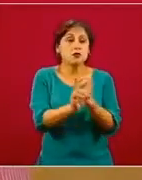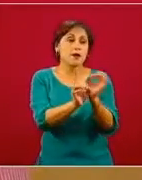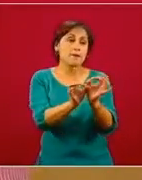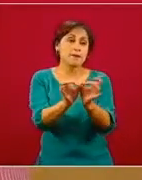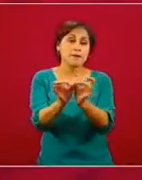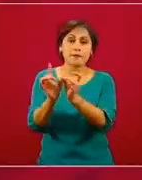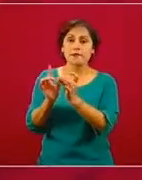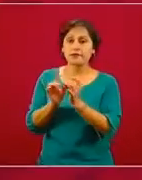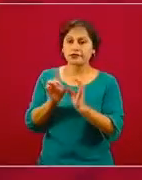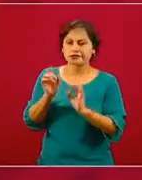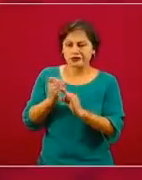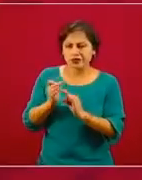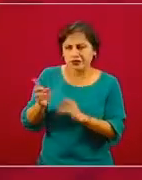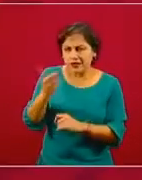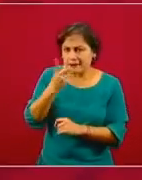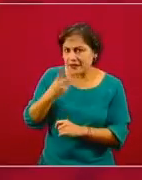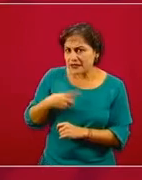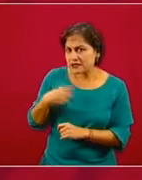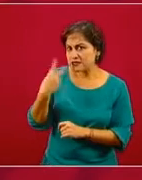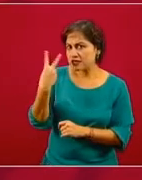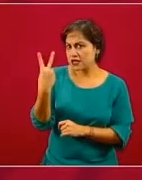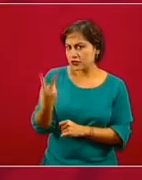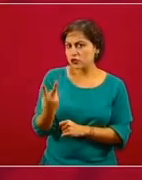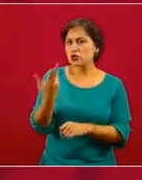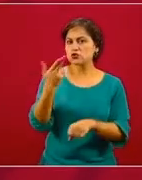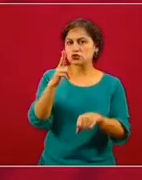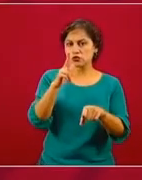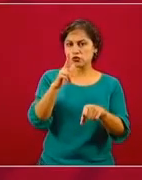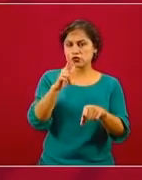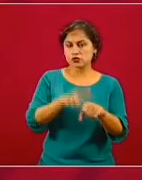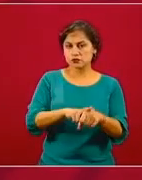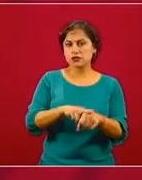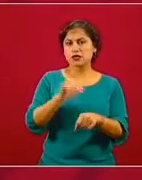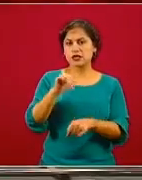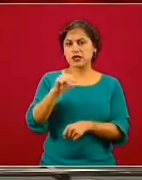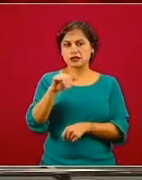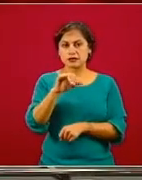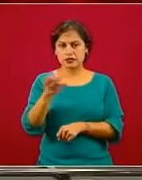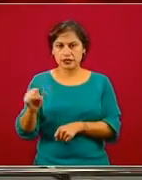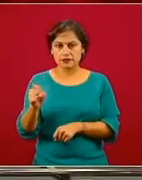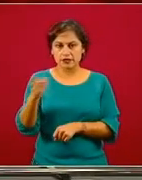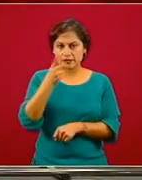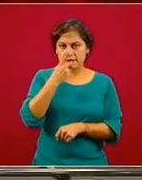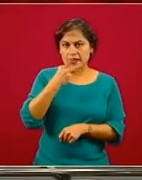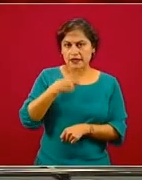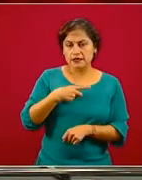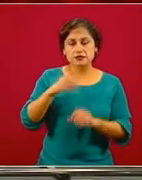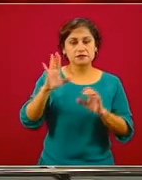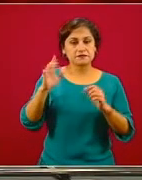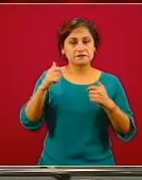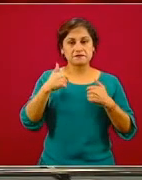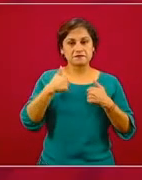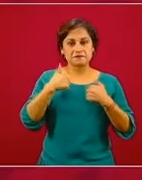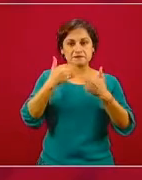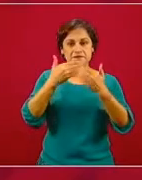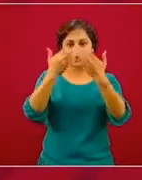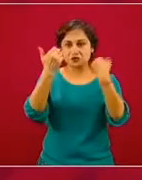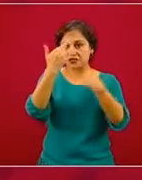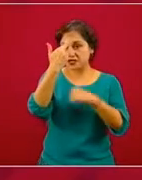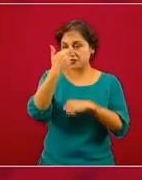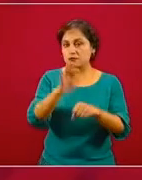stop a person who was actually attempting to remove a ventilator from a clinic to sell it outside.